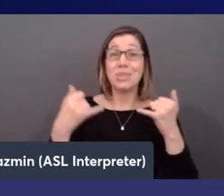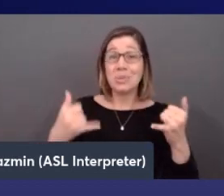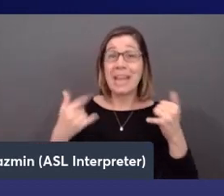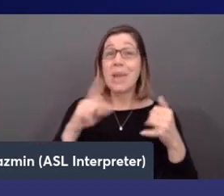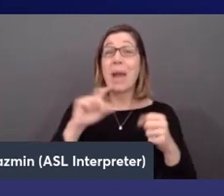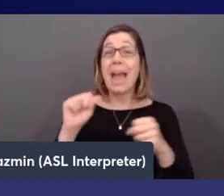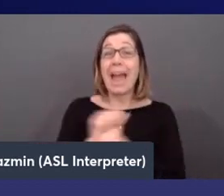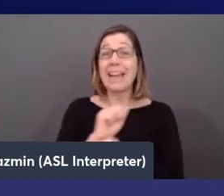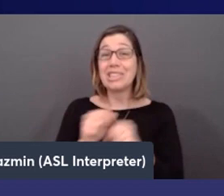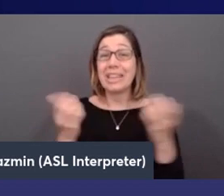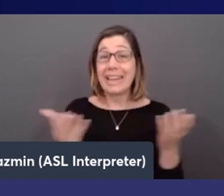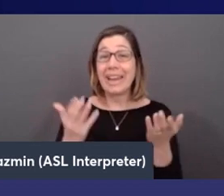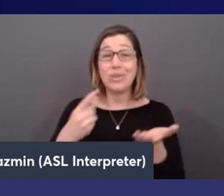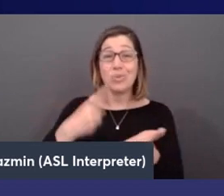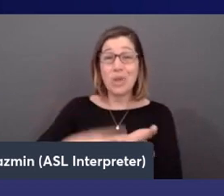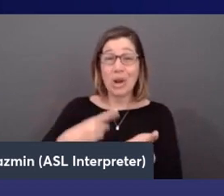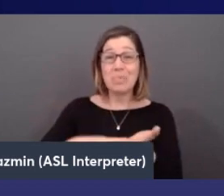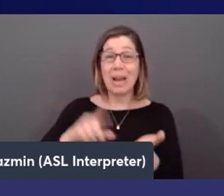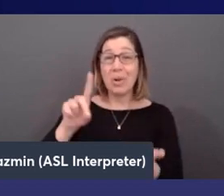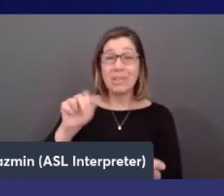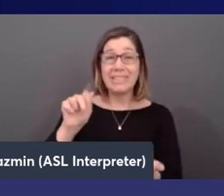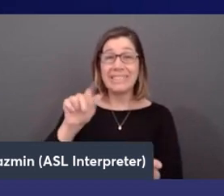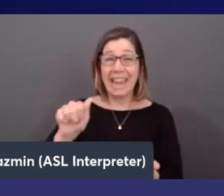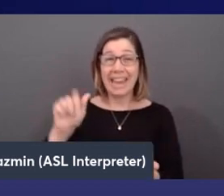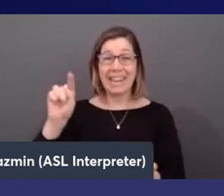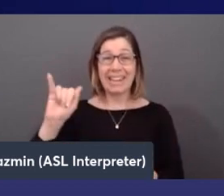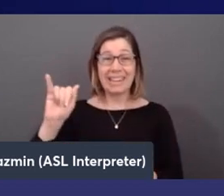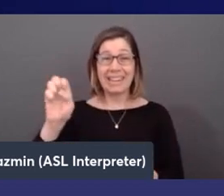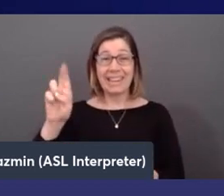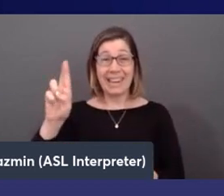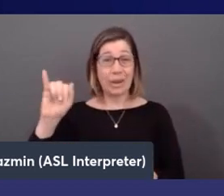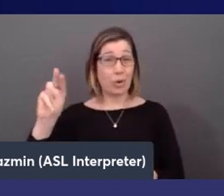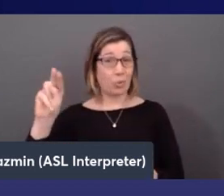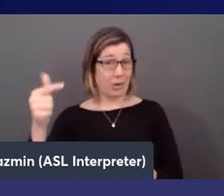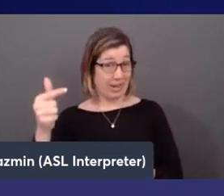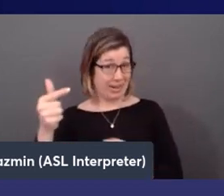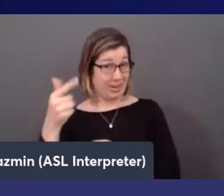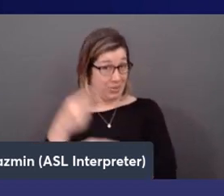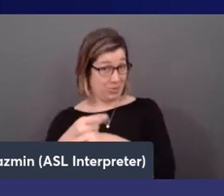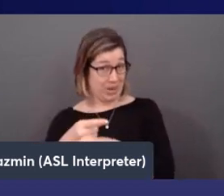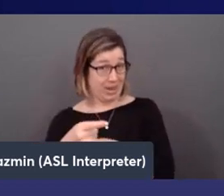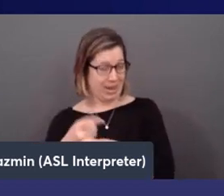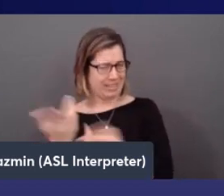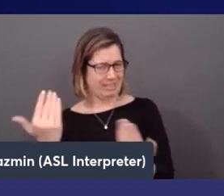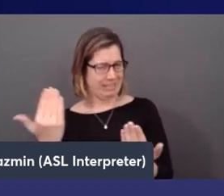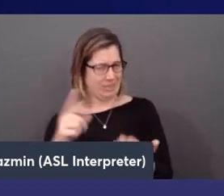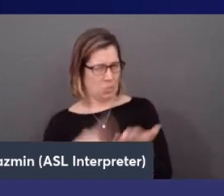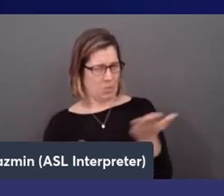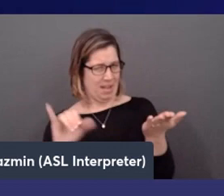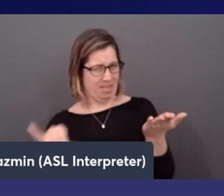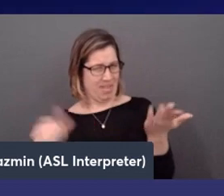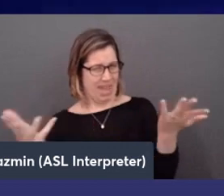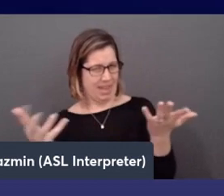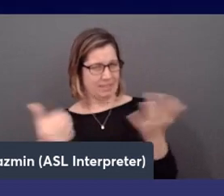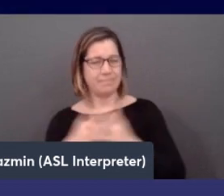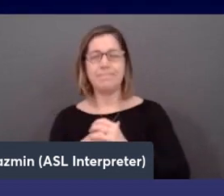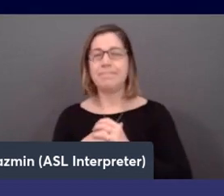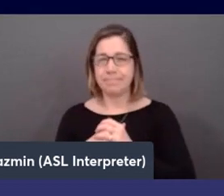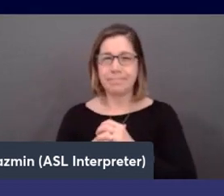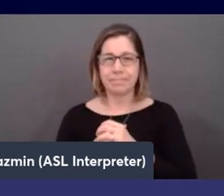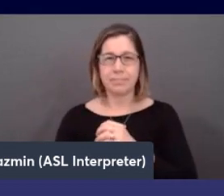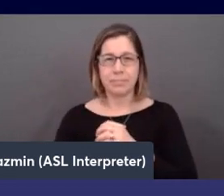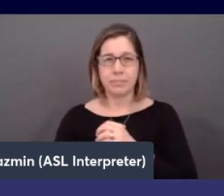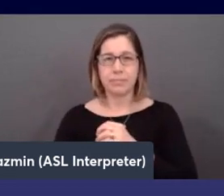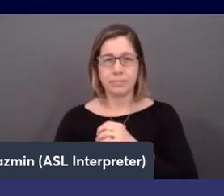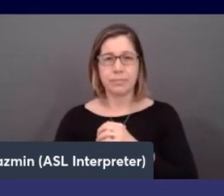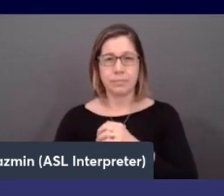about data tiering, right? That's correct. Yep. Okay. So So tell yes, us what's that? What is yeah. data tiering? Well,